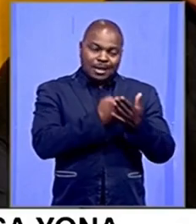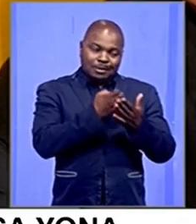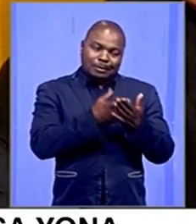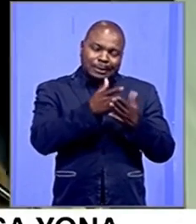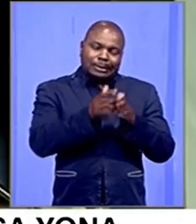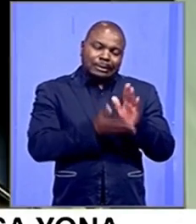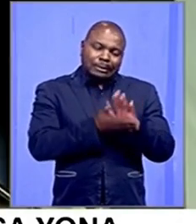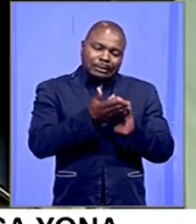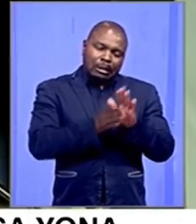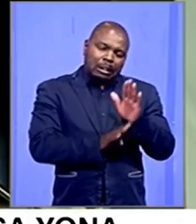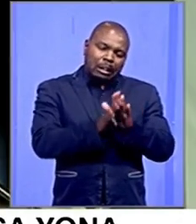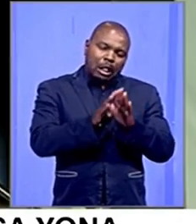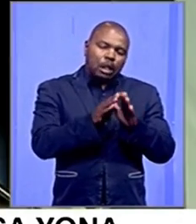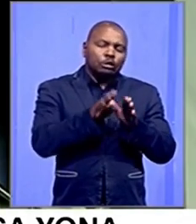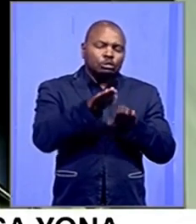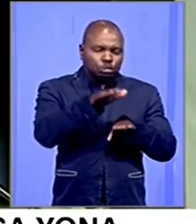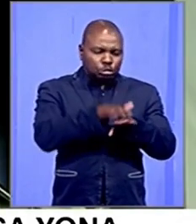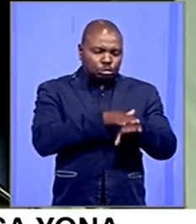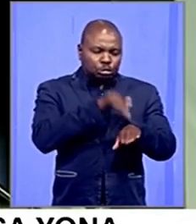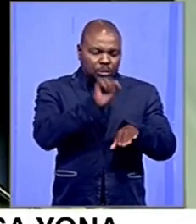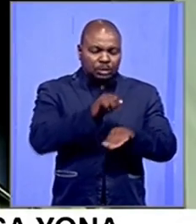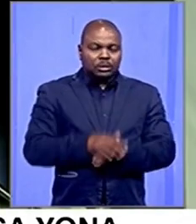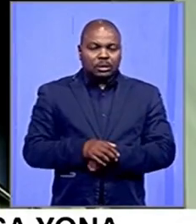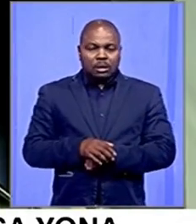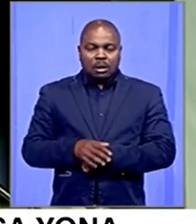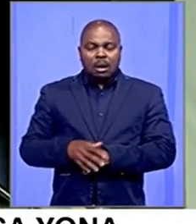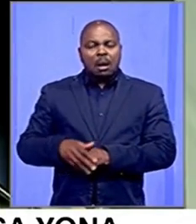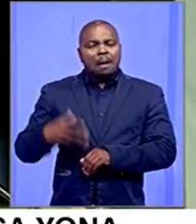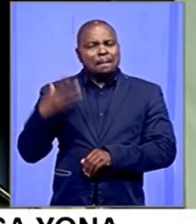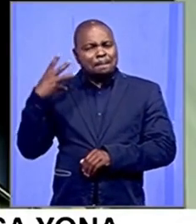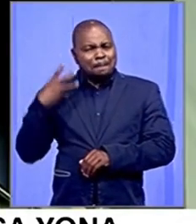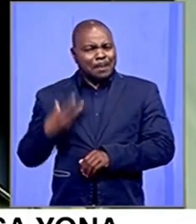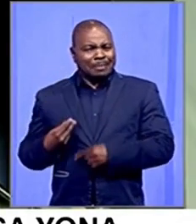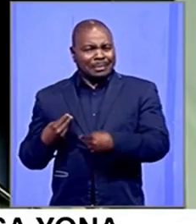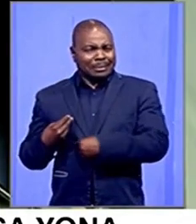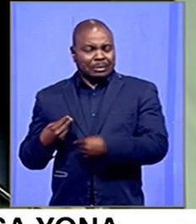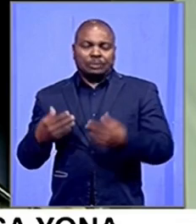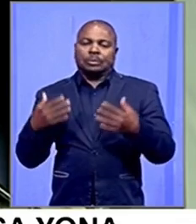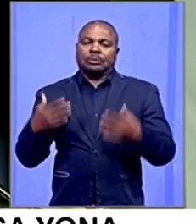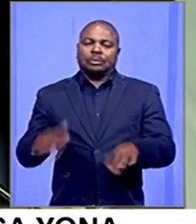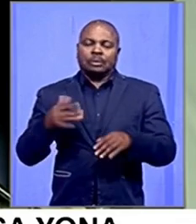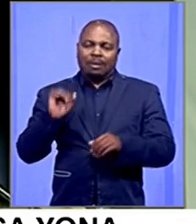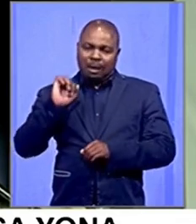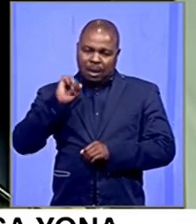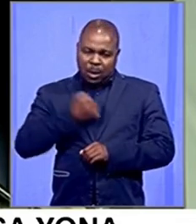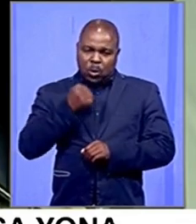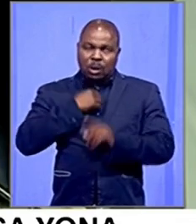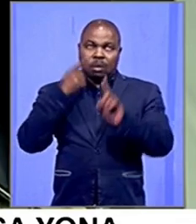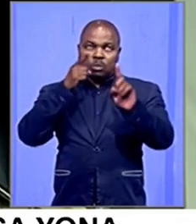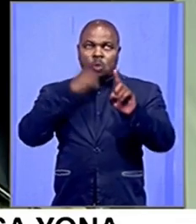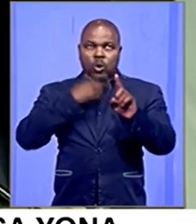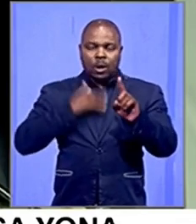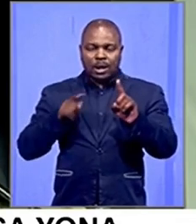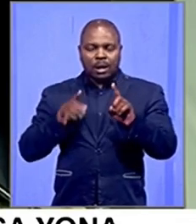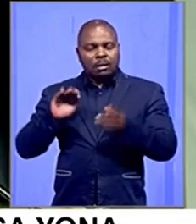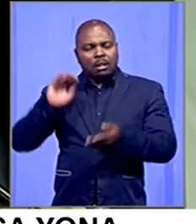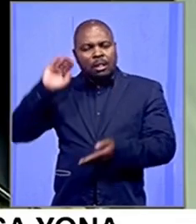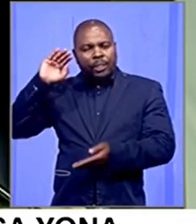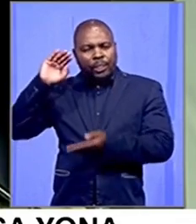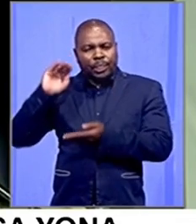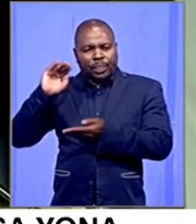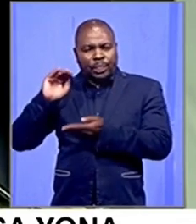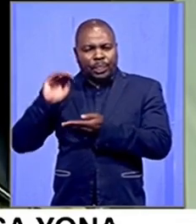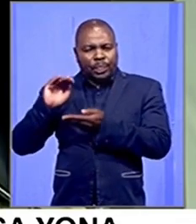monyebe. Poverty is one of our key objectives in terms of reducing it. The statistician general